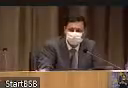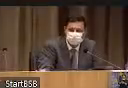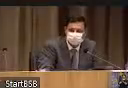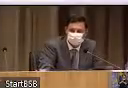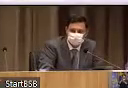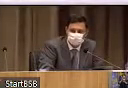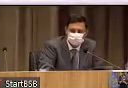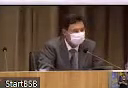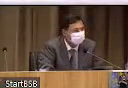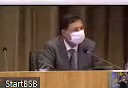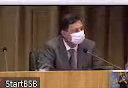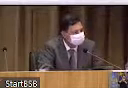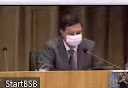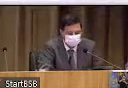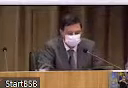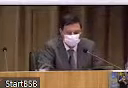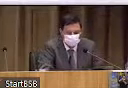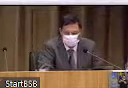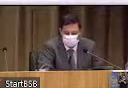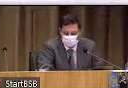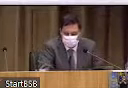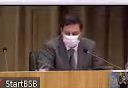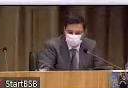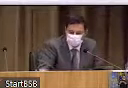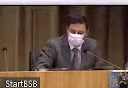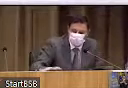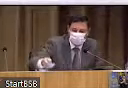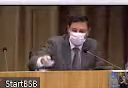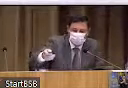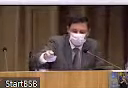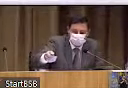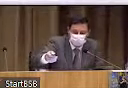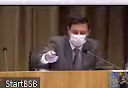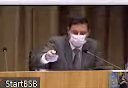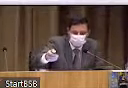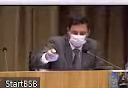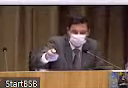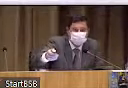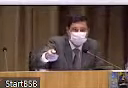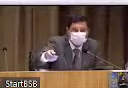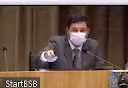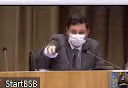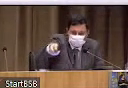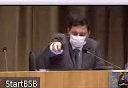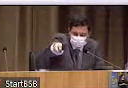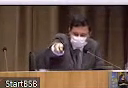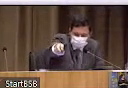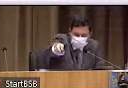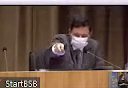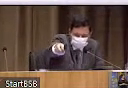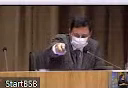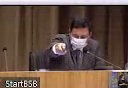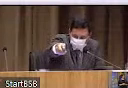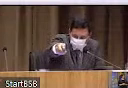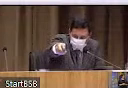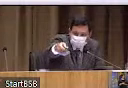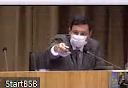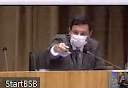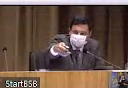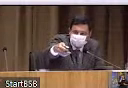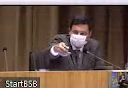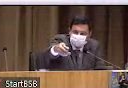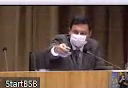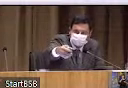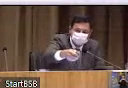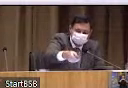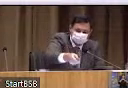and also to contribute to the global platform for COVID-19 data. Let